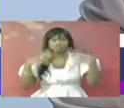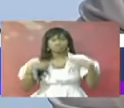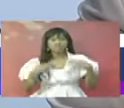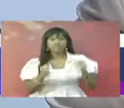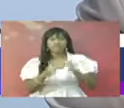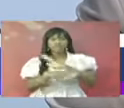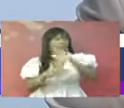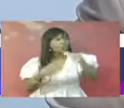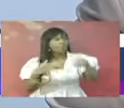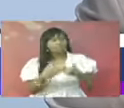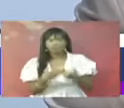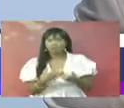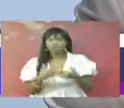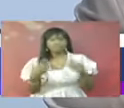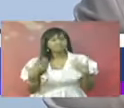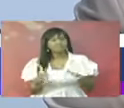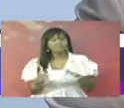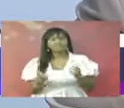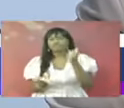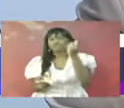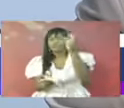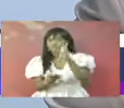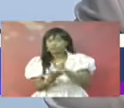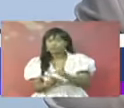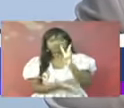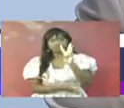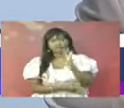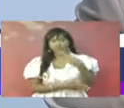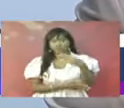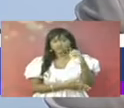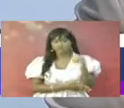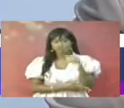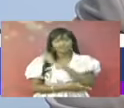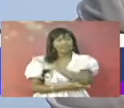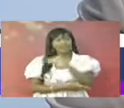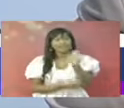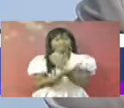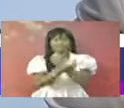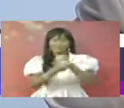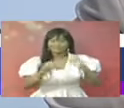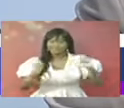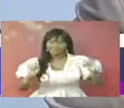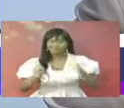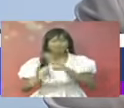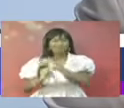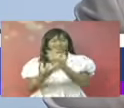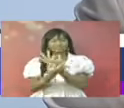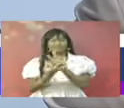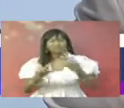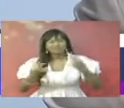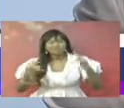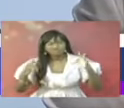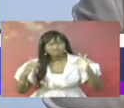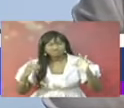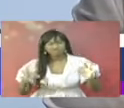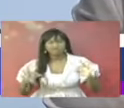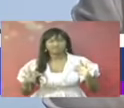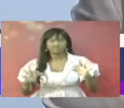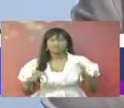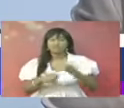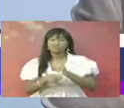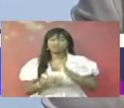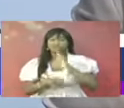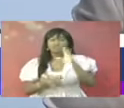all WHO approved, safe, effective, and free. Be sure to take the